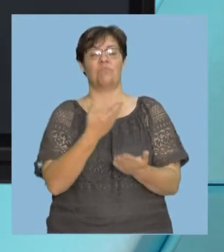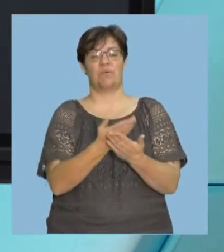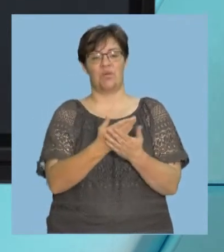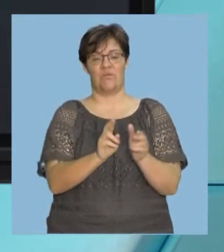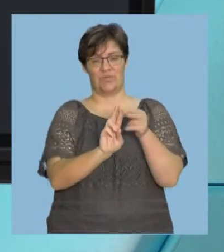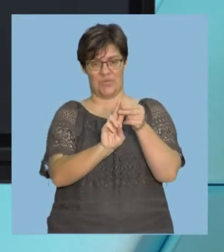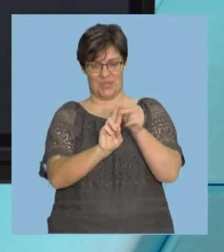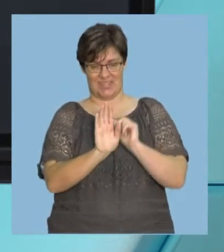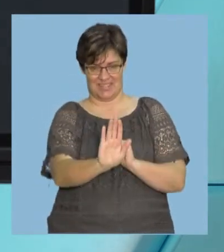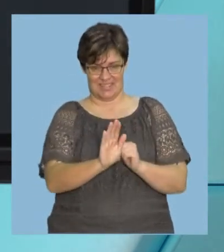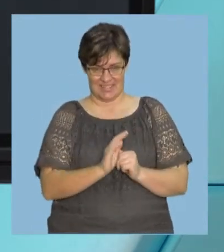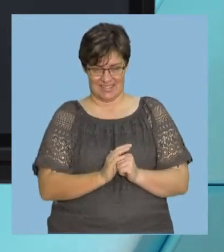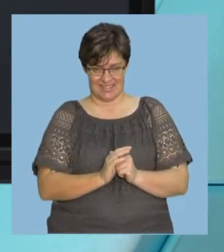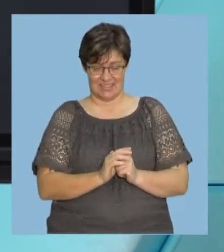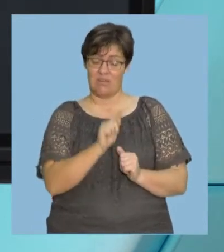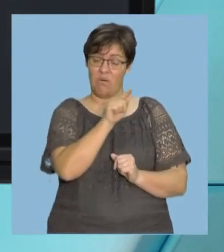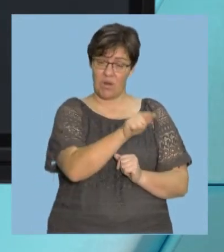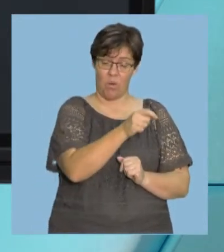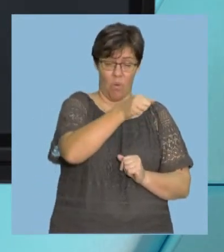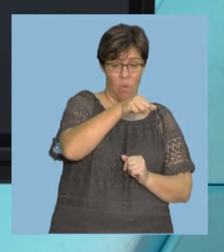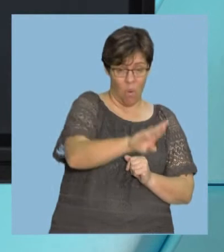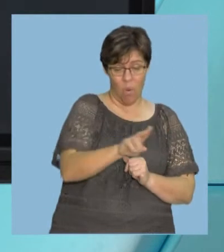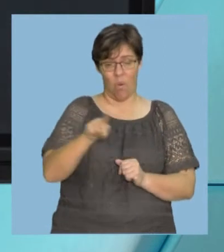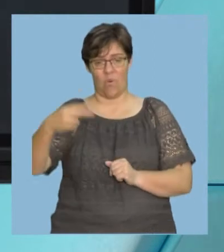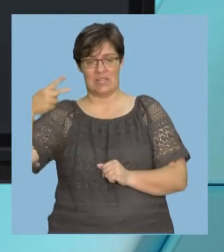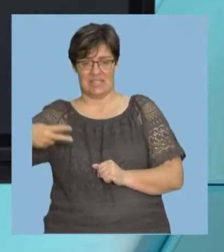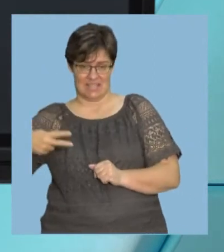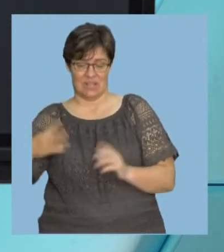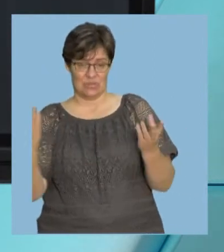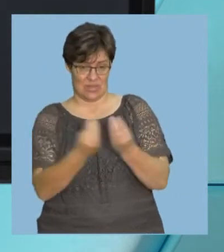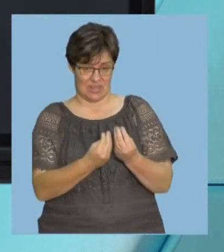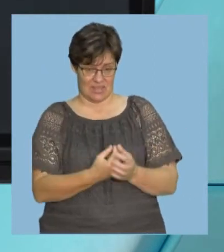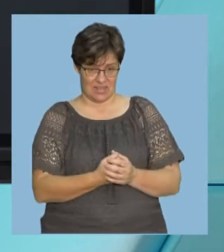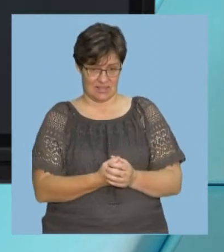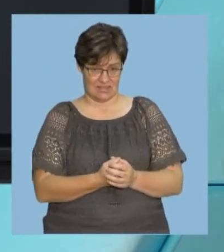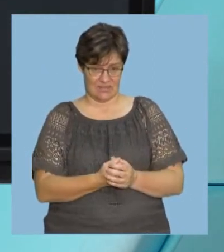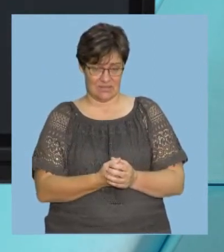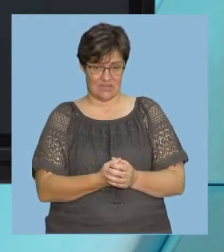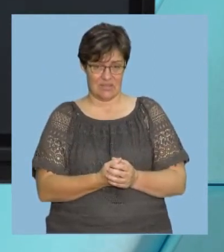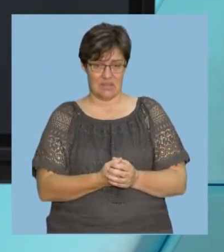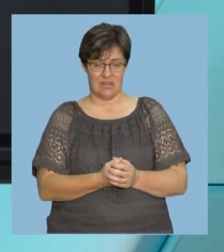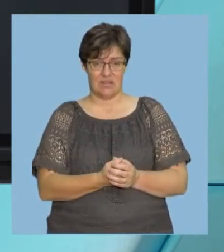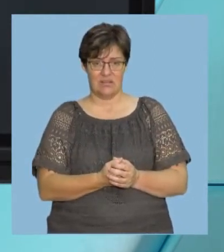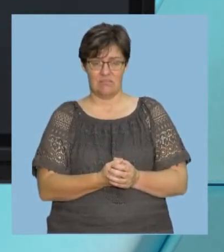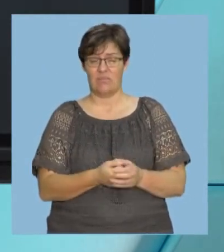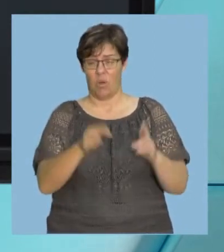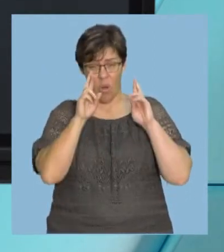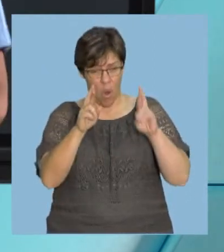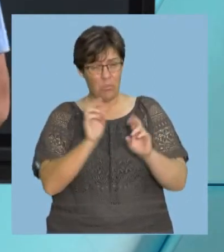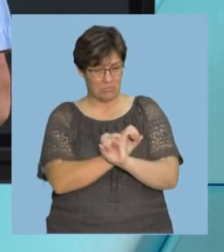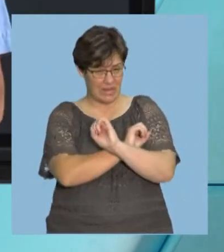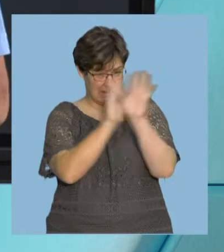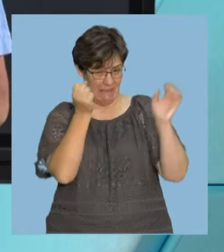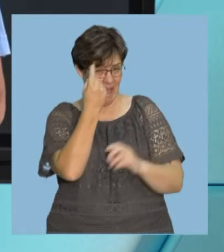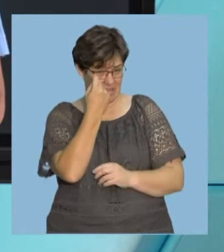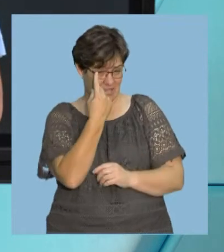will give us the probability of either the first one or the second one together, the union. Guys, I hope